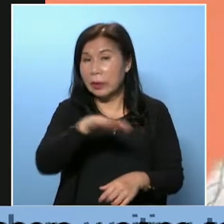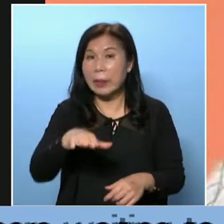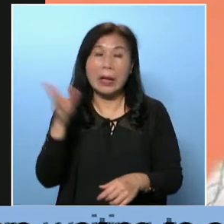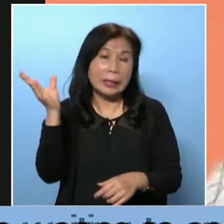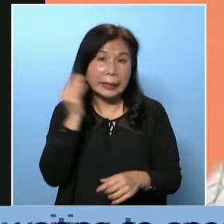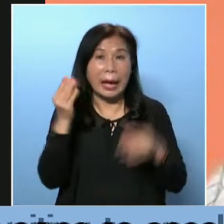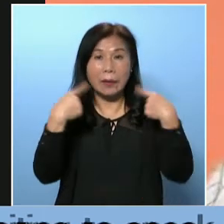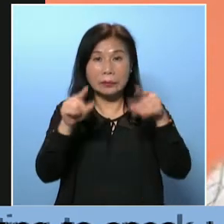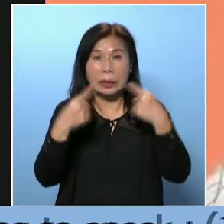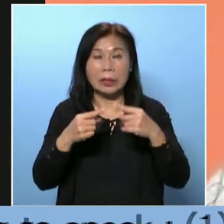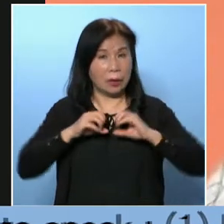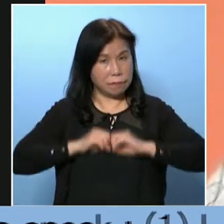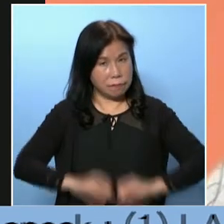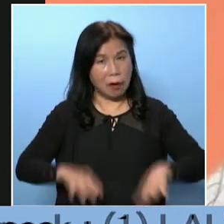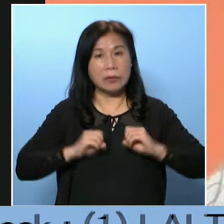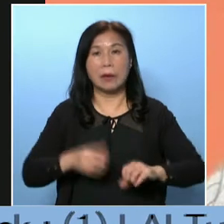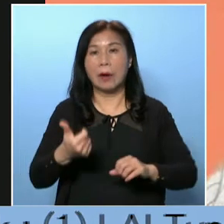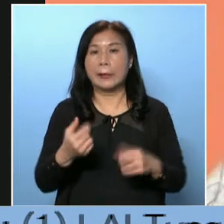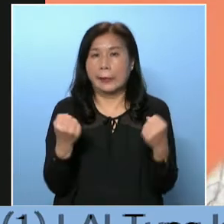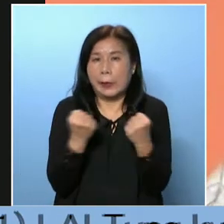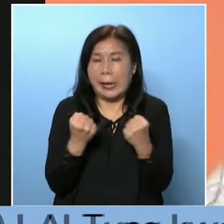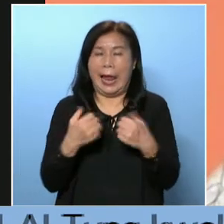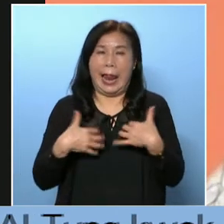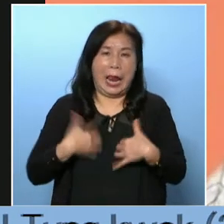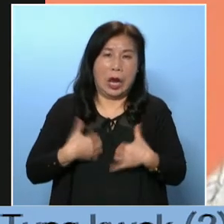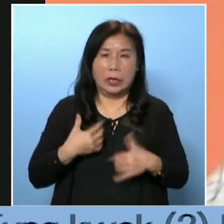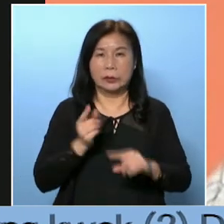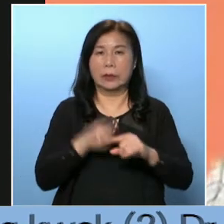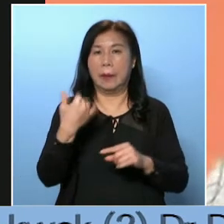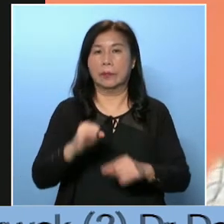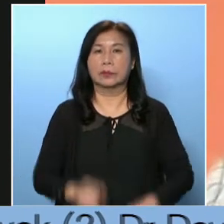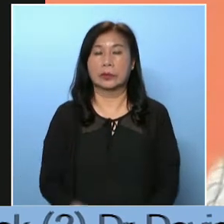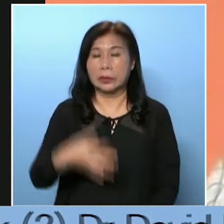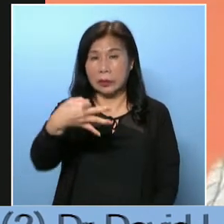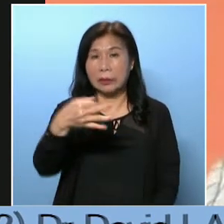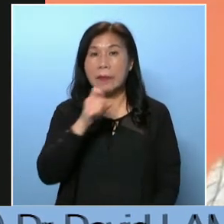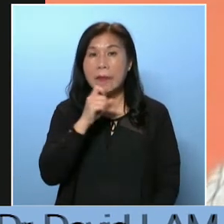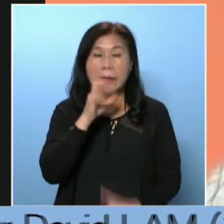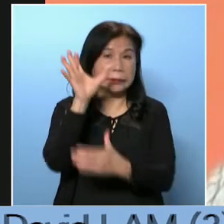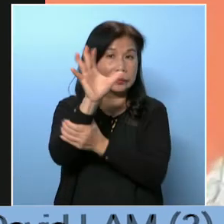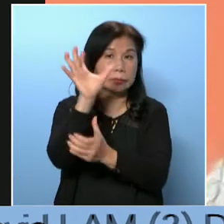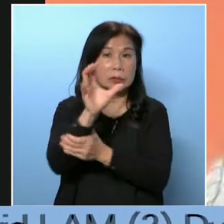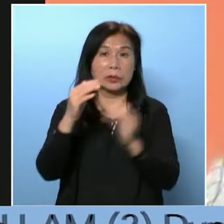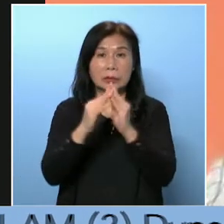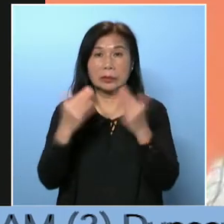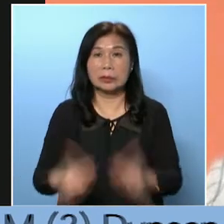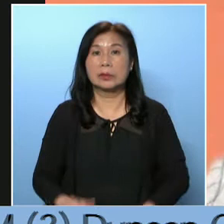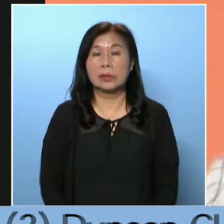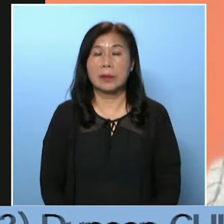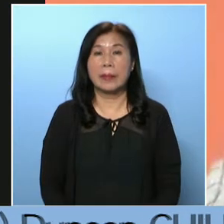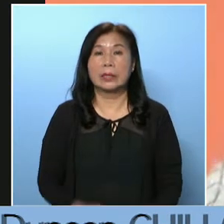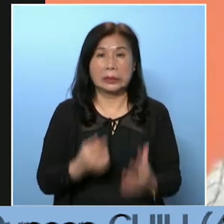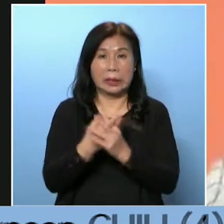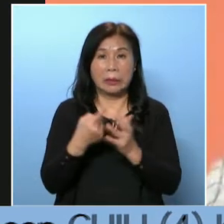consider. And when the children hear music, they are much more relaxed and they will feel less chance about getting injected. And third,